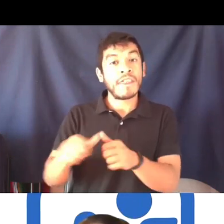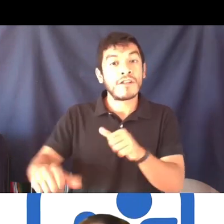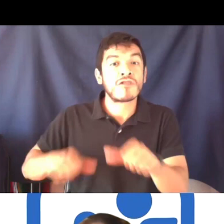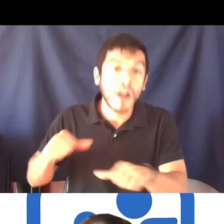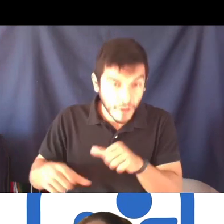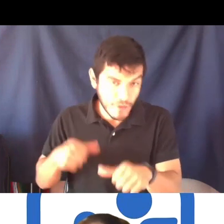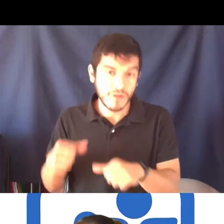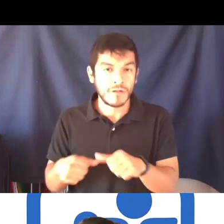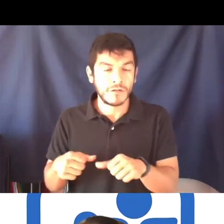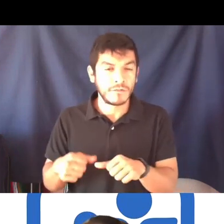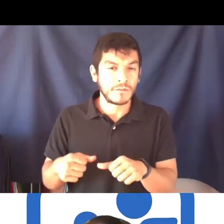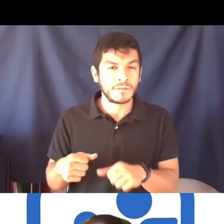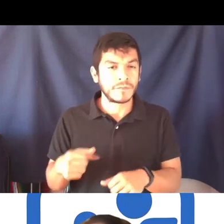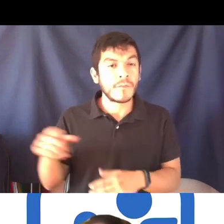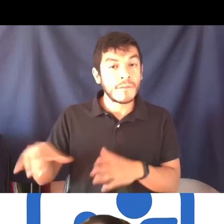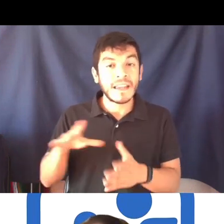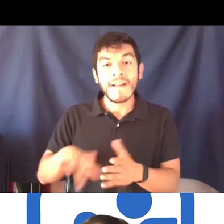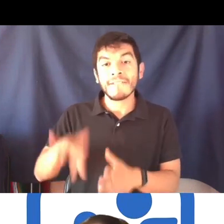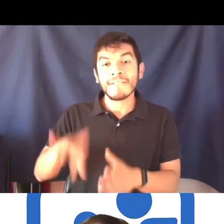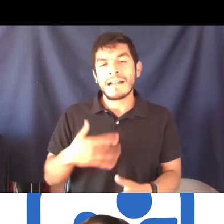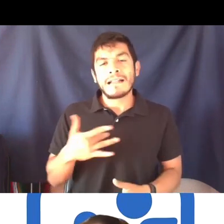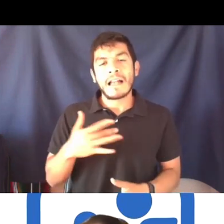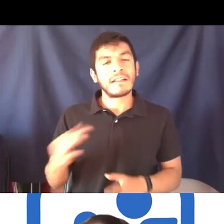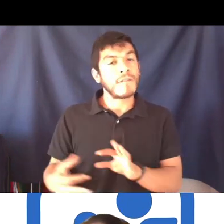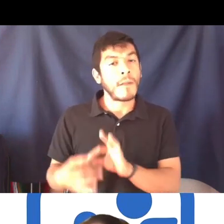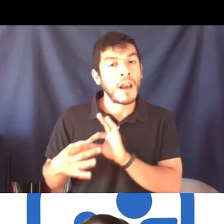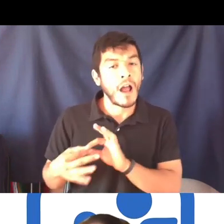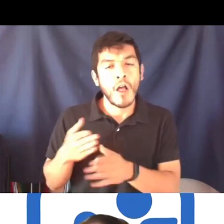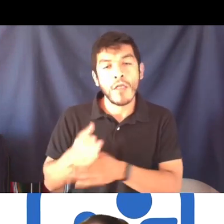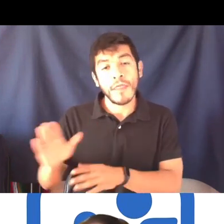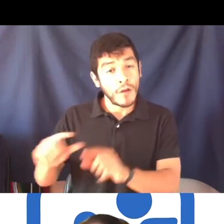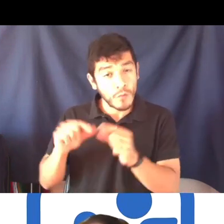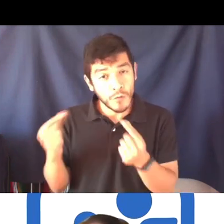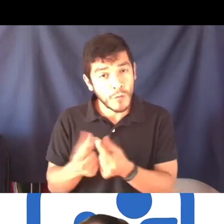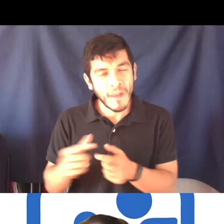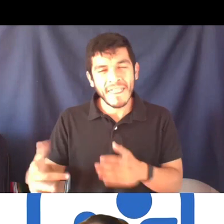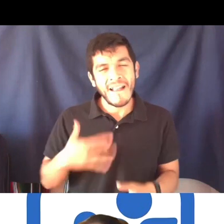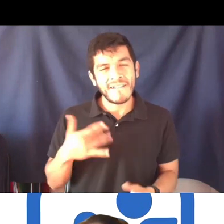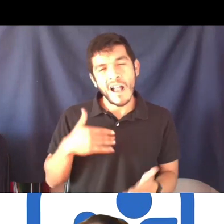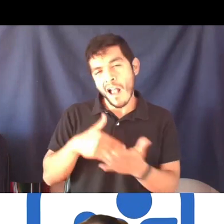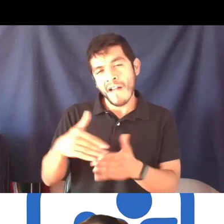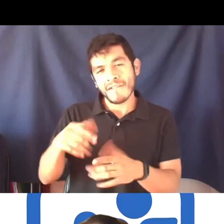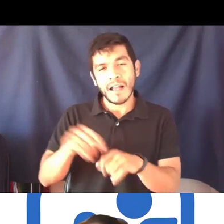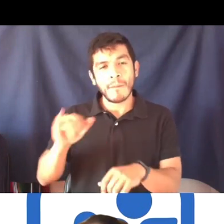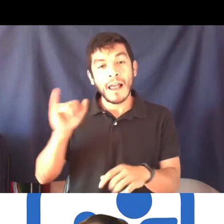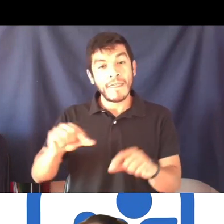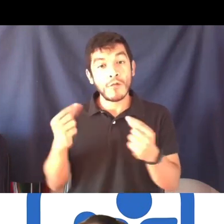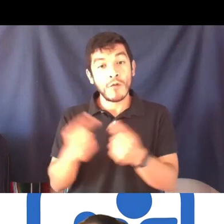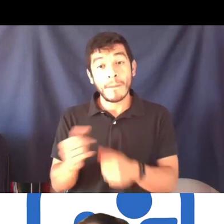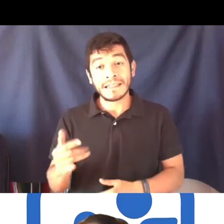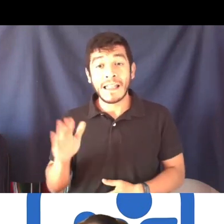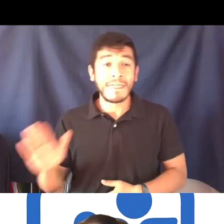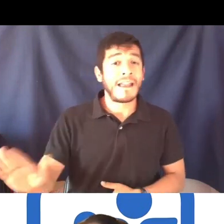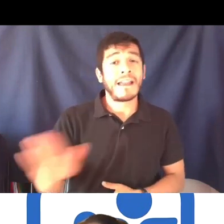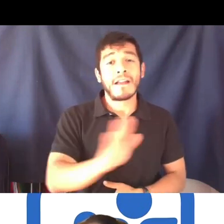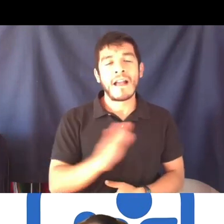learn, they find a sense of belonging through that group. They feel oftentimes like that group is theirs, right? They often come